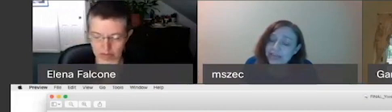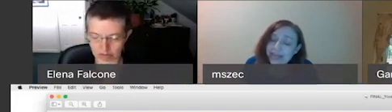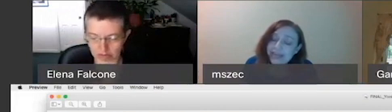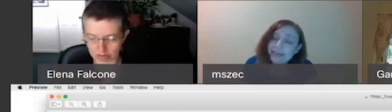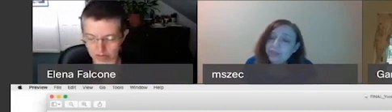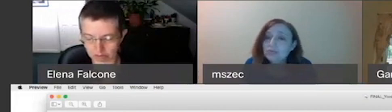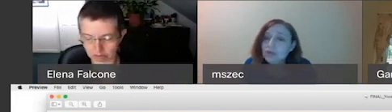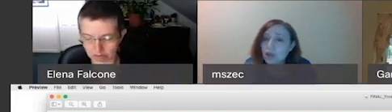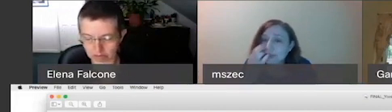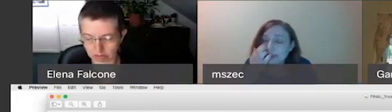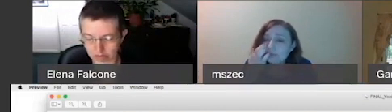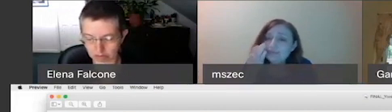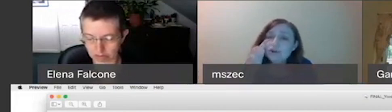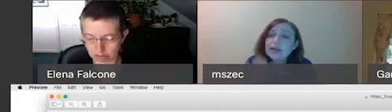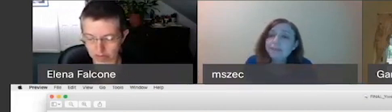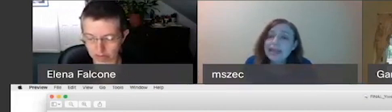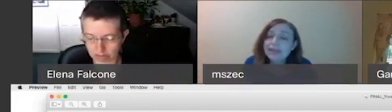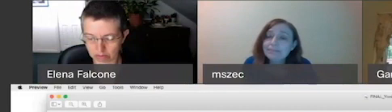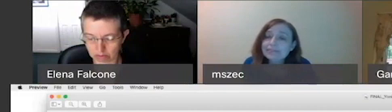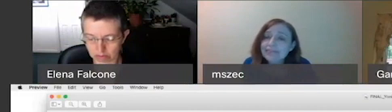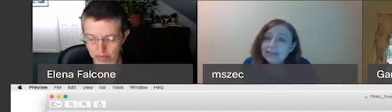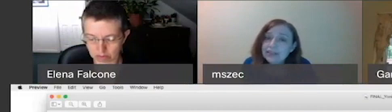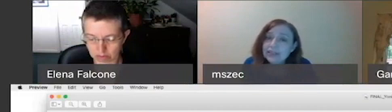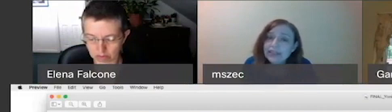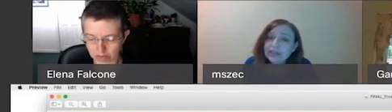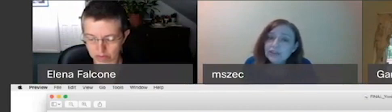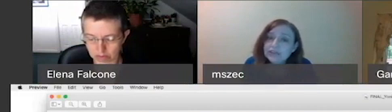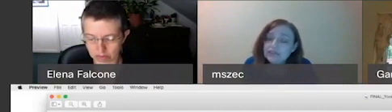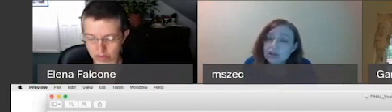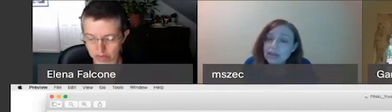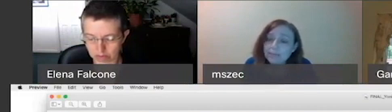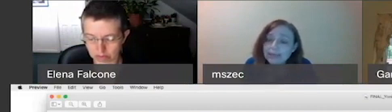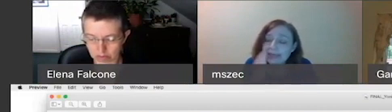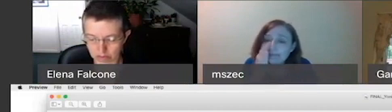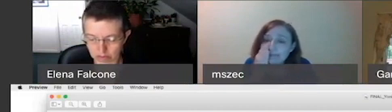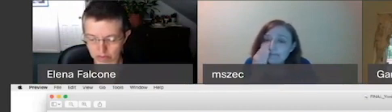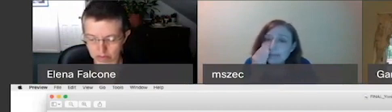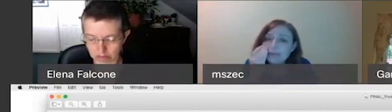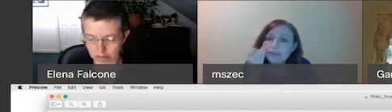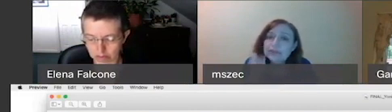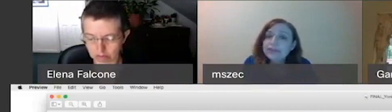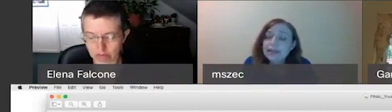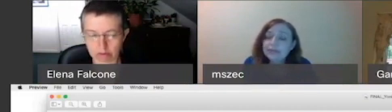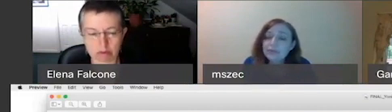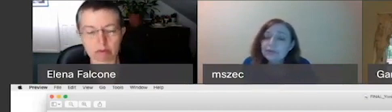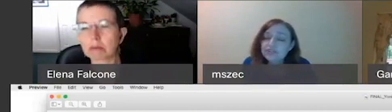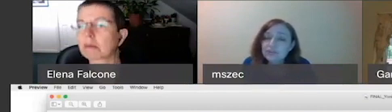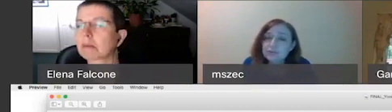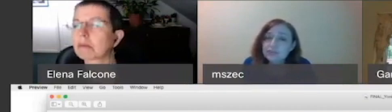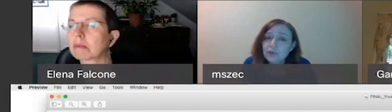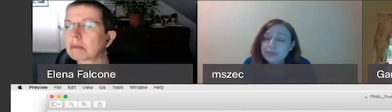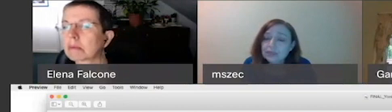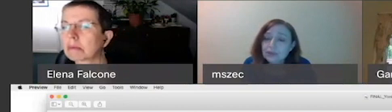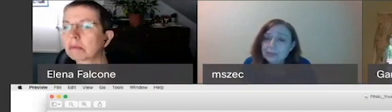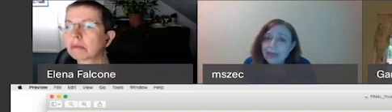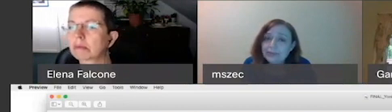which again, we don't know when that will start up again, but technically it could start up by the end of this month now that we're in June.